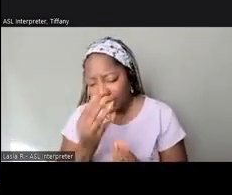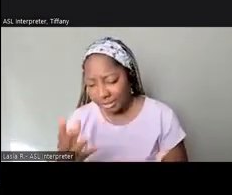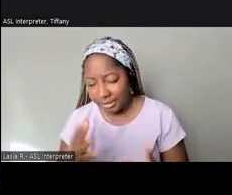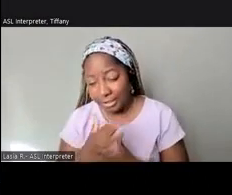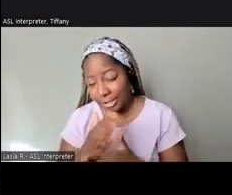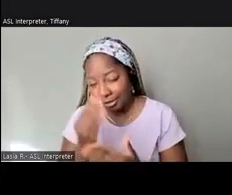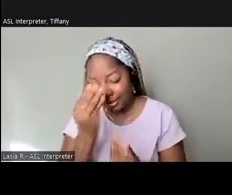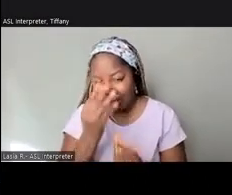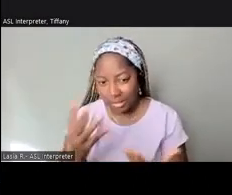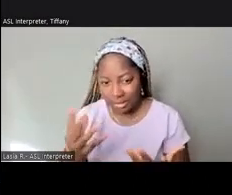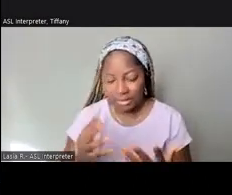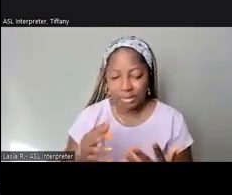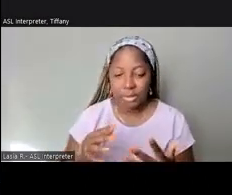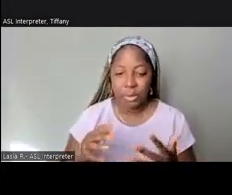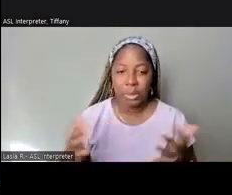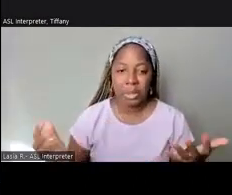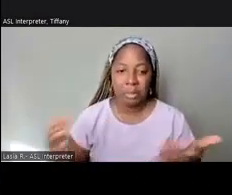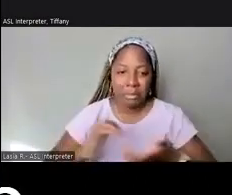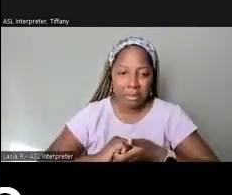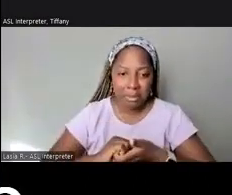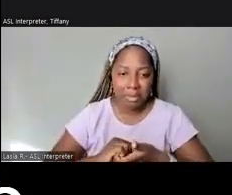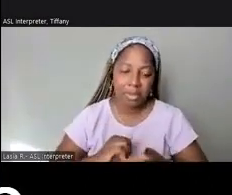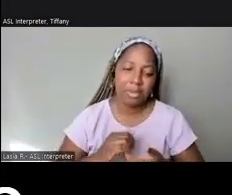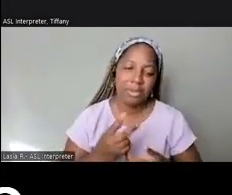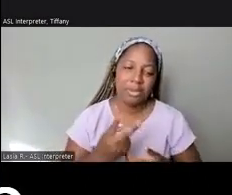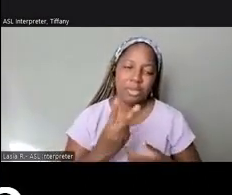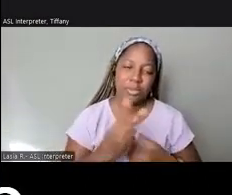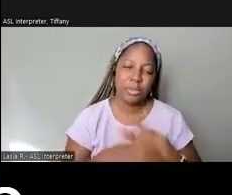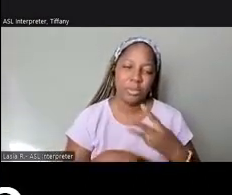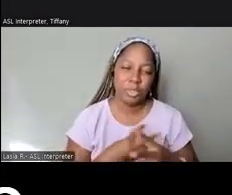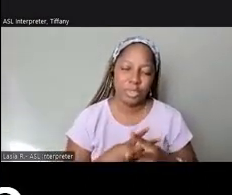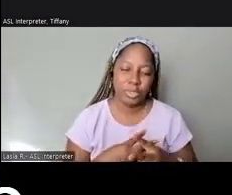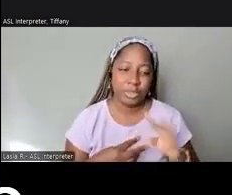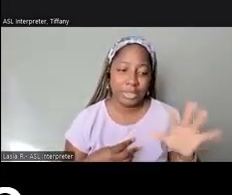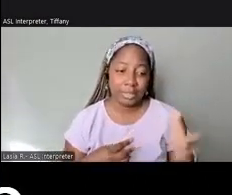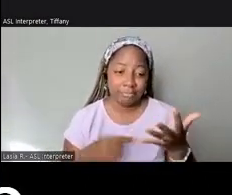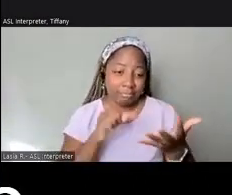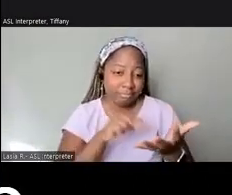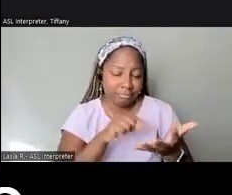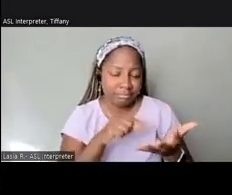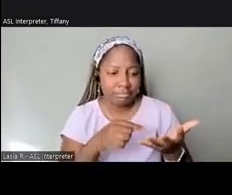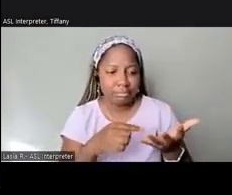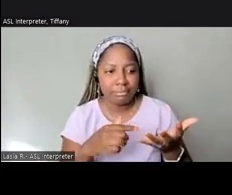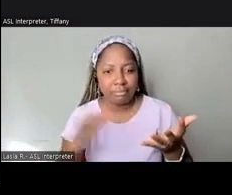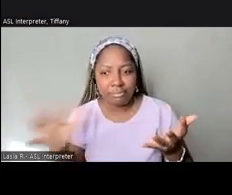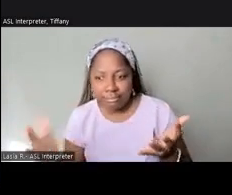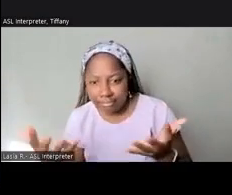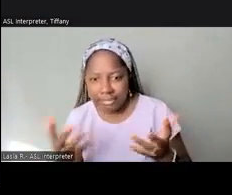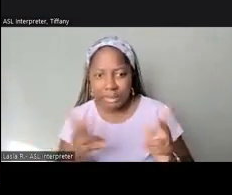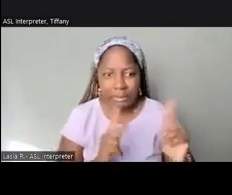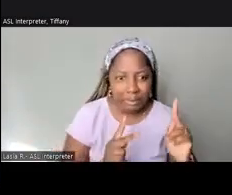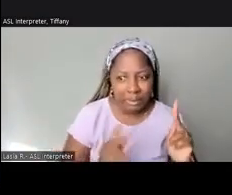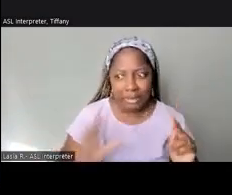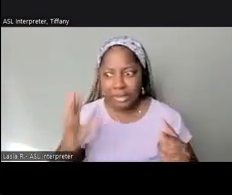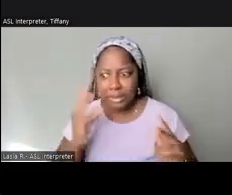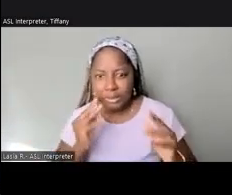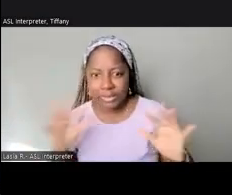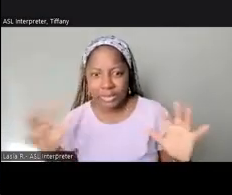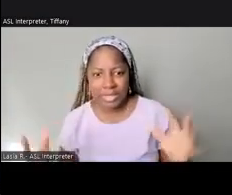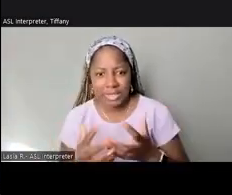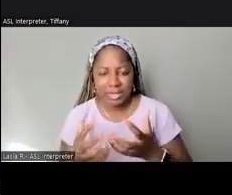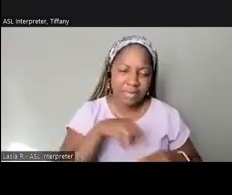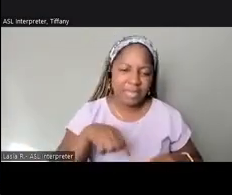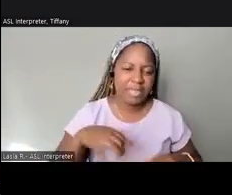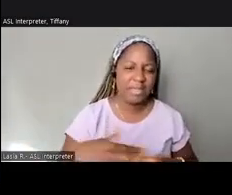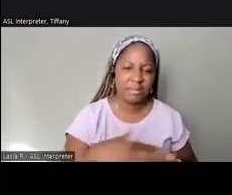in and us as people, how we can sort of share ourselves to be in this space, and how we